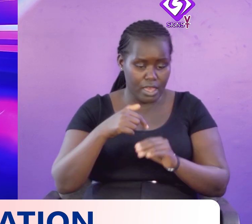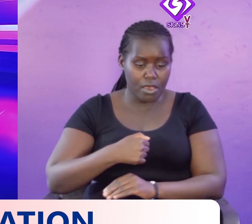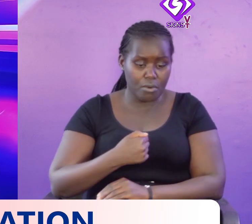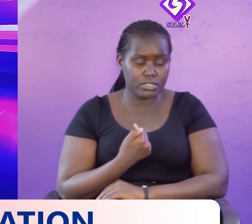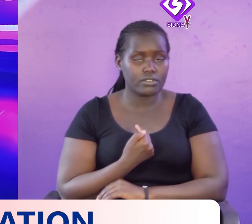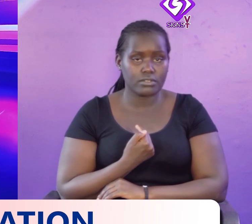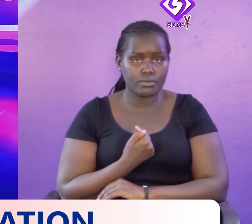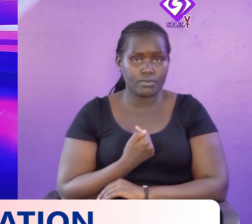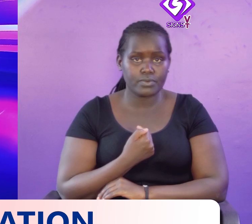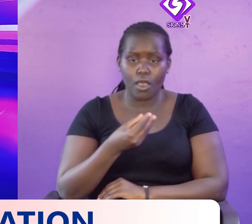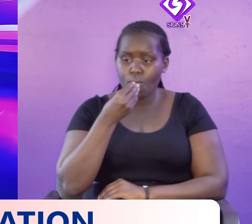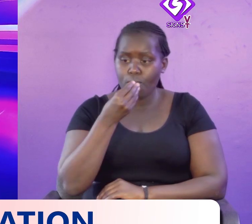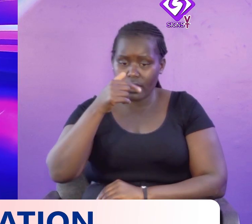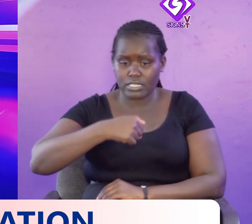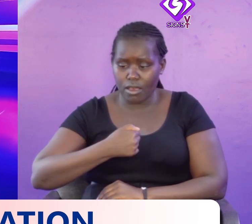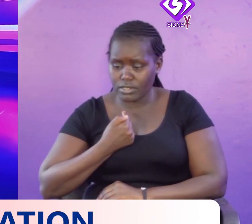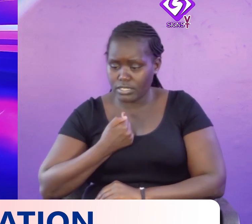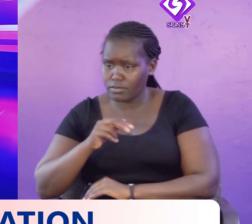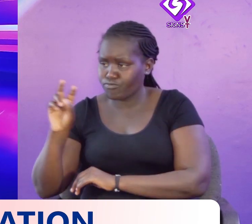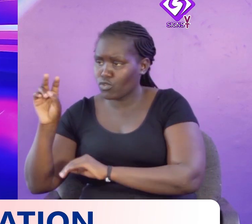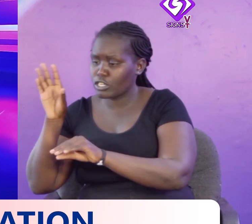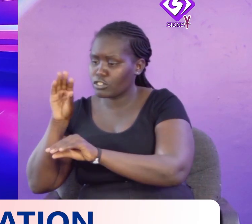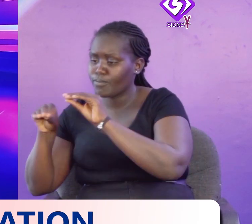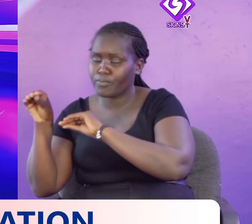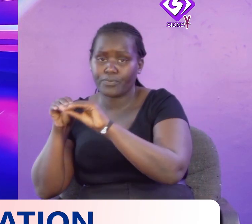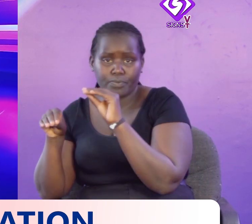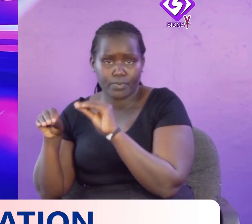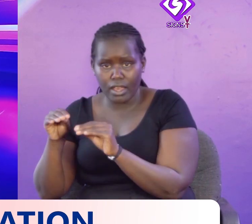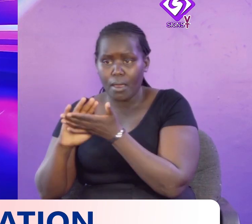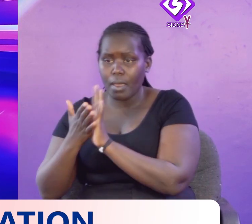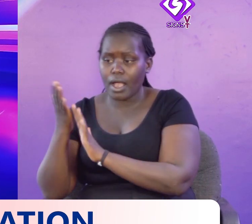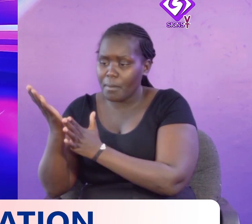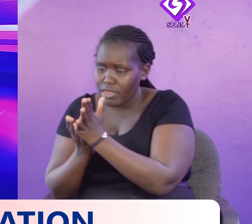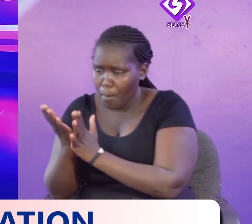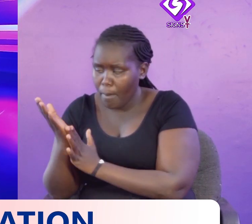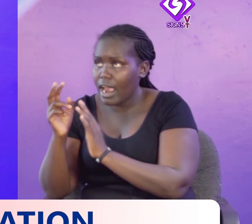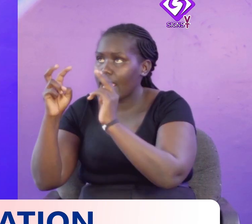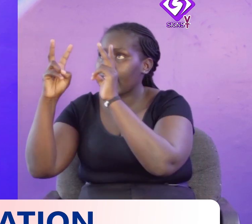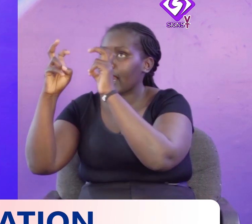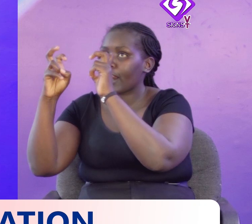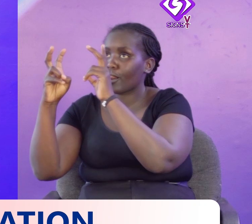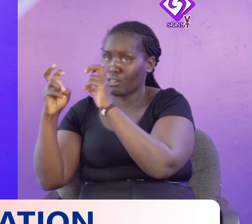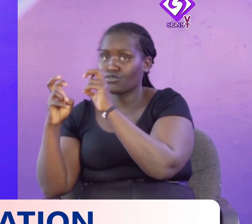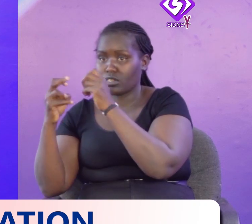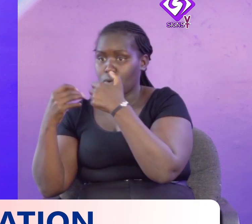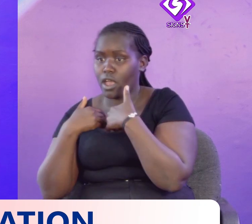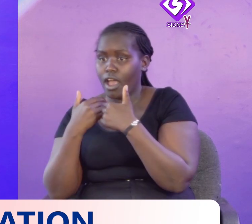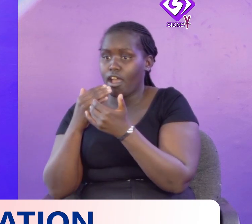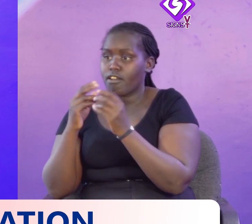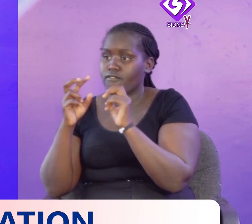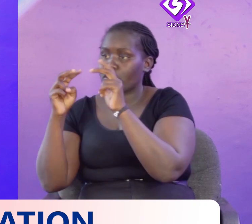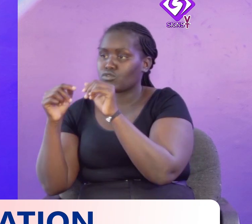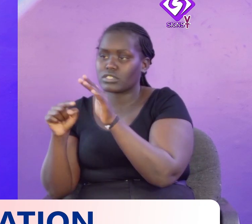better word. We eat ourselves. Look at corruption. Corruption being the main issue here. Of course, we've had issues like